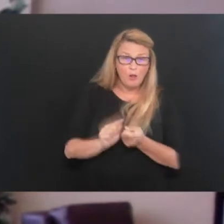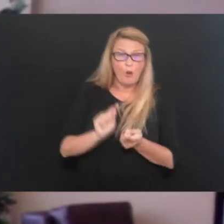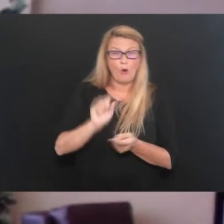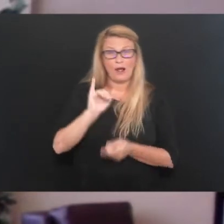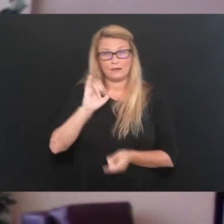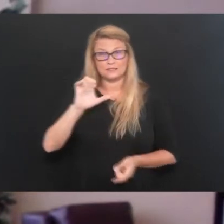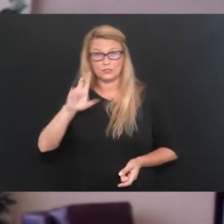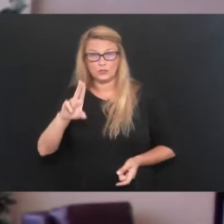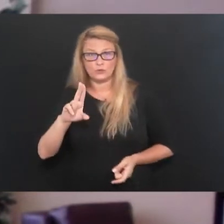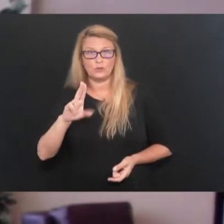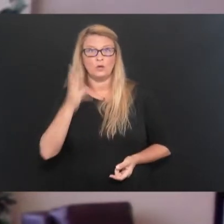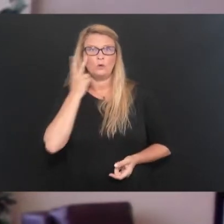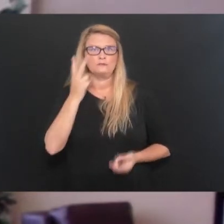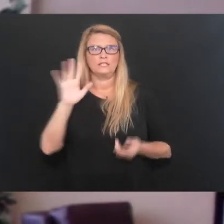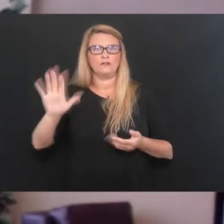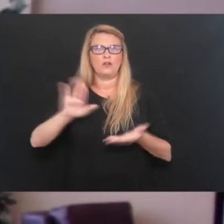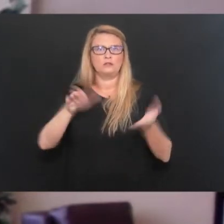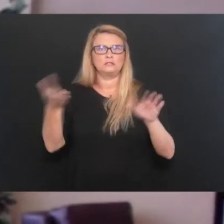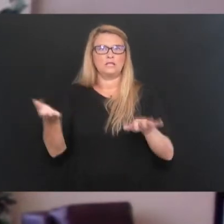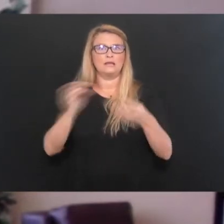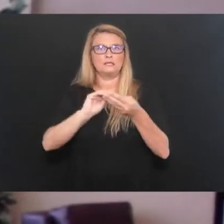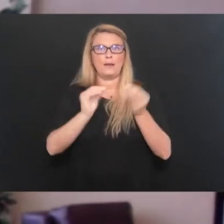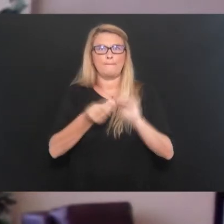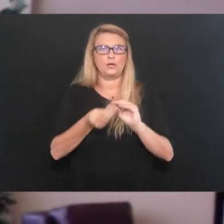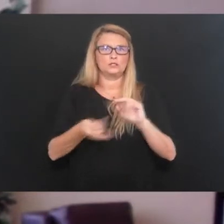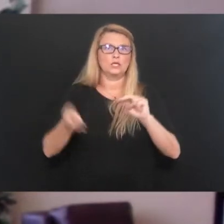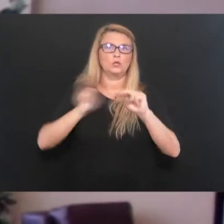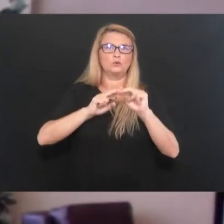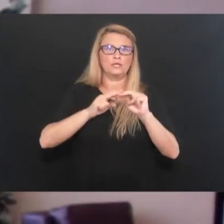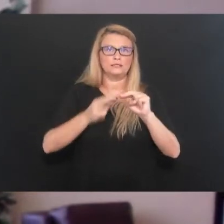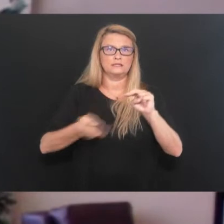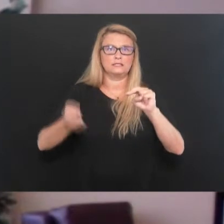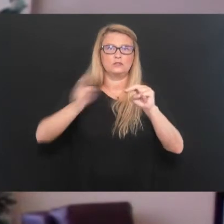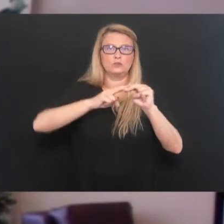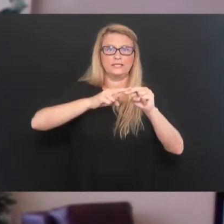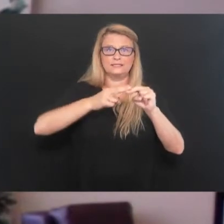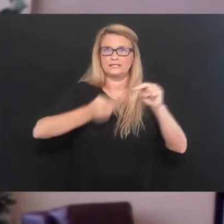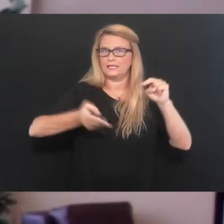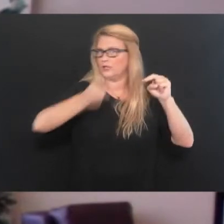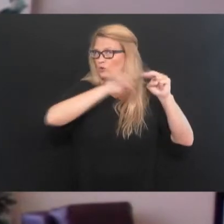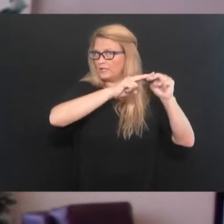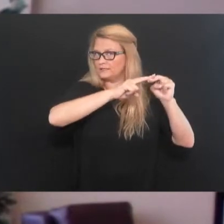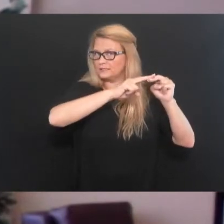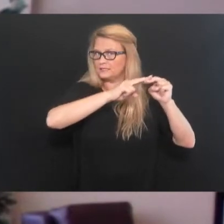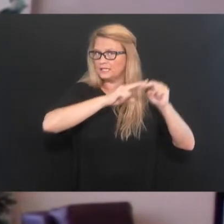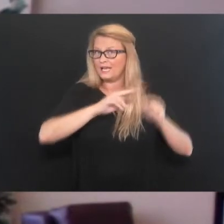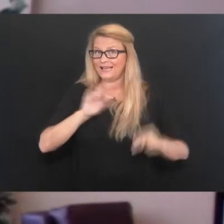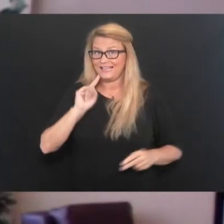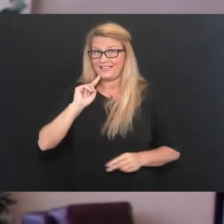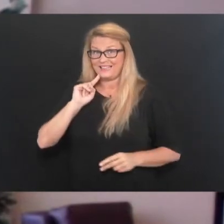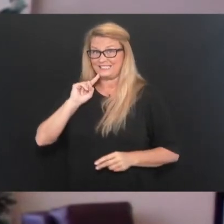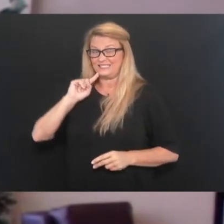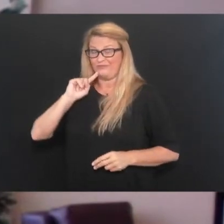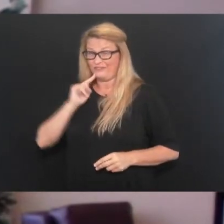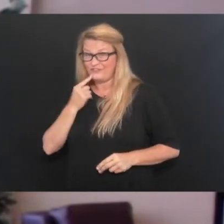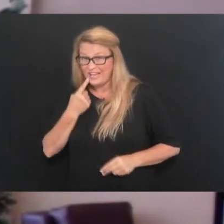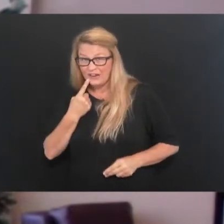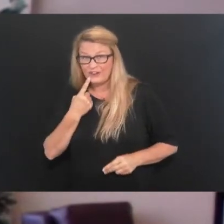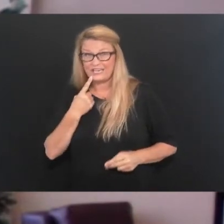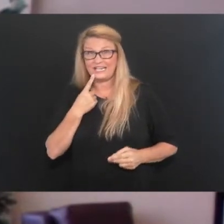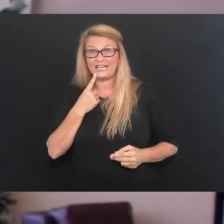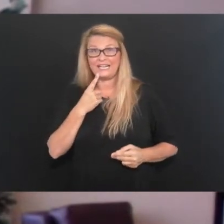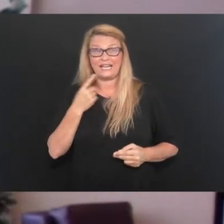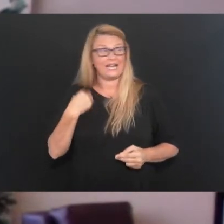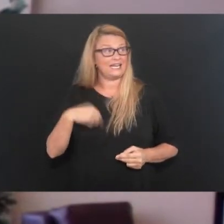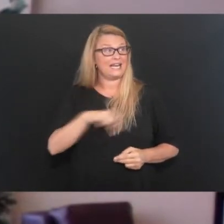we see the death rates going up in those states as well. So it says that the severity that we're seeing in our population